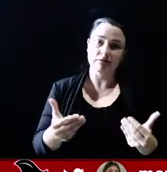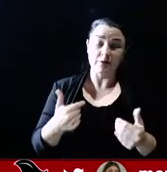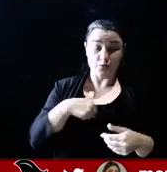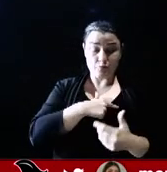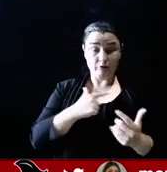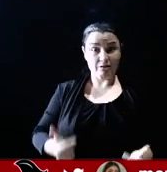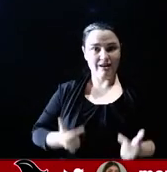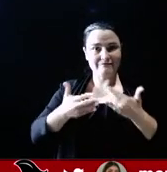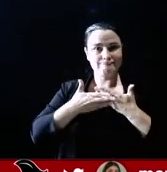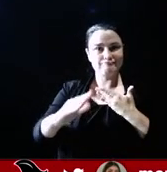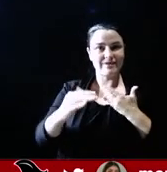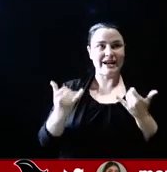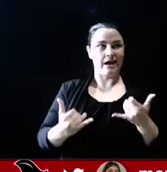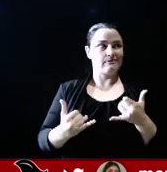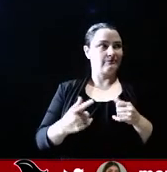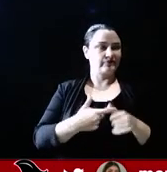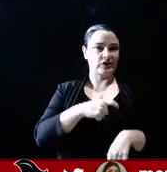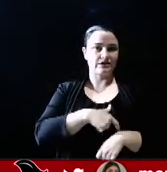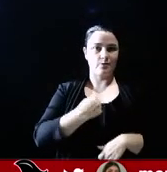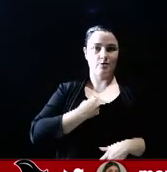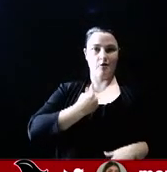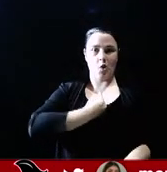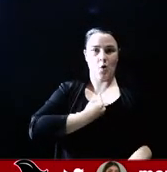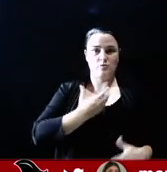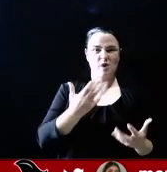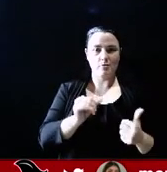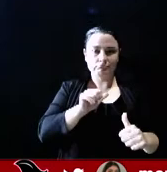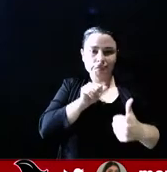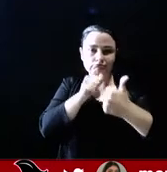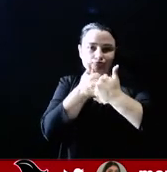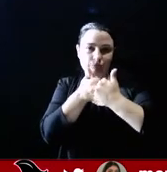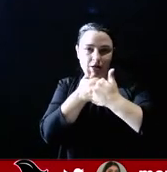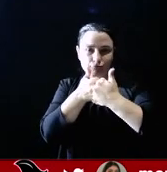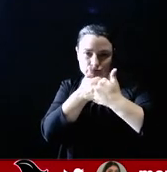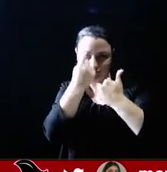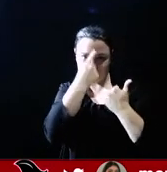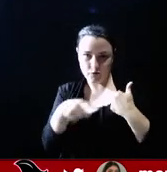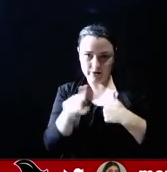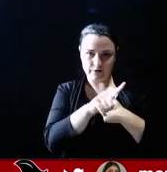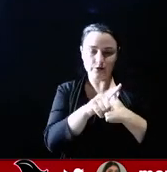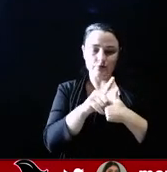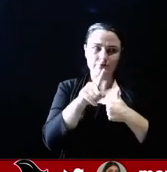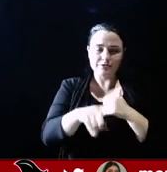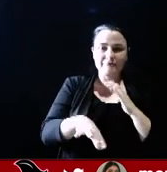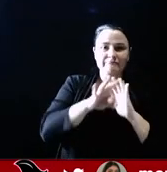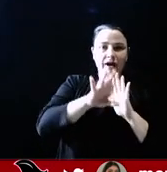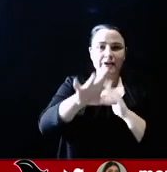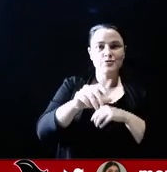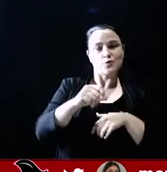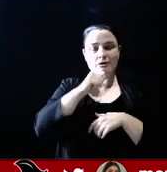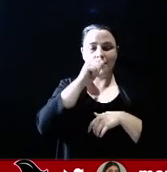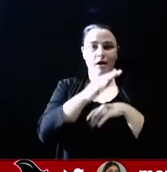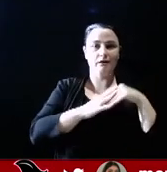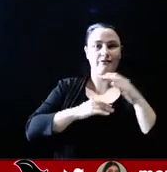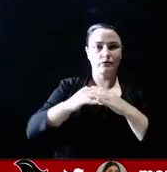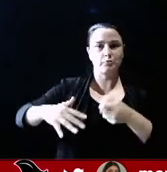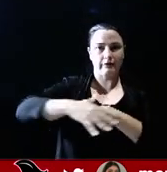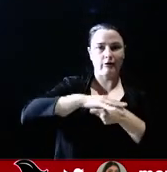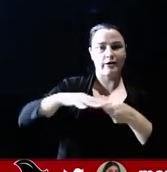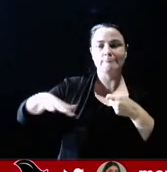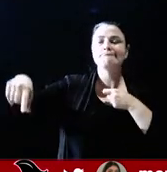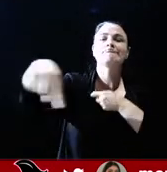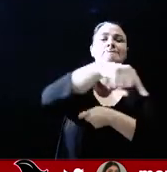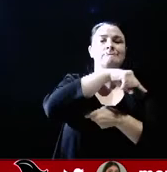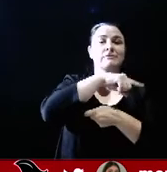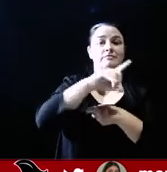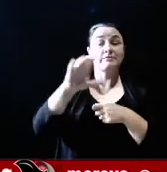many of us are now on our own for the first time. And so I'd like to challenge each of you to go out of your comfort zone. Society has taught us that